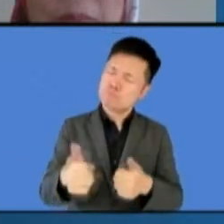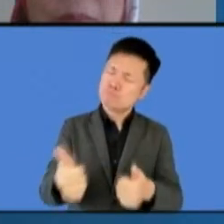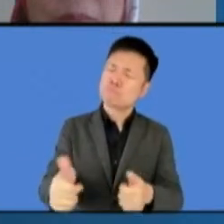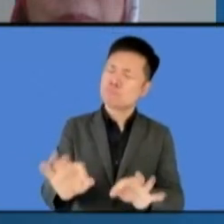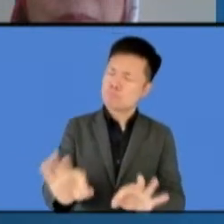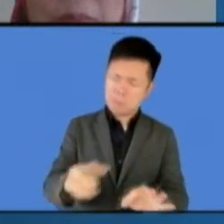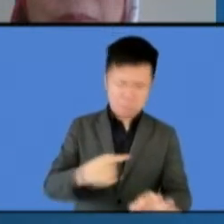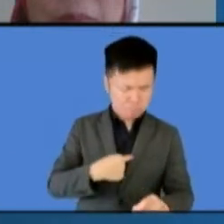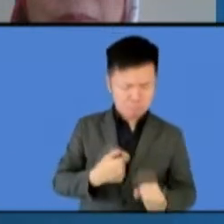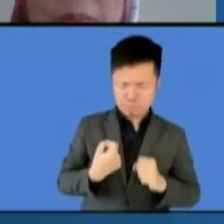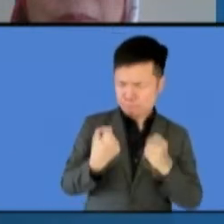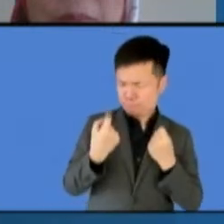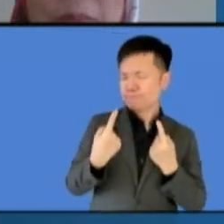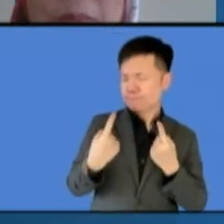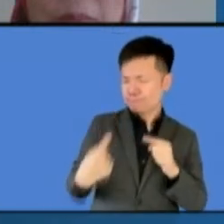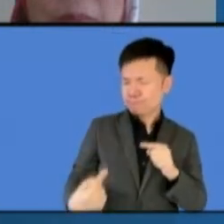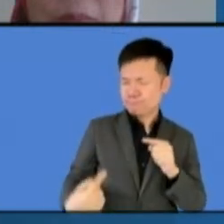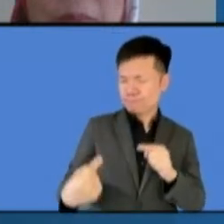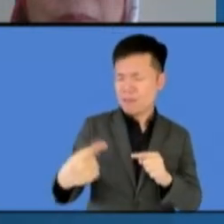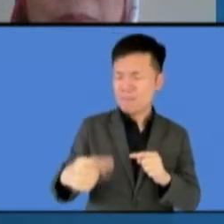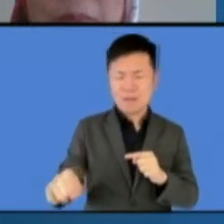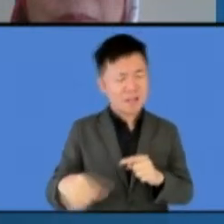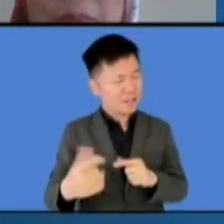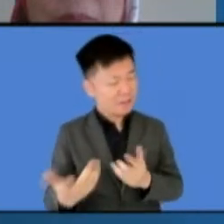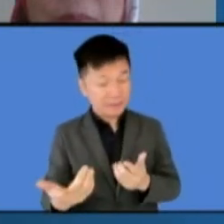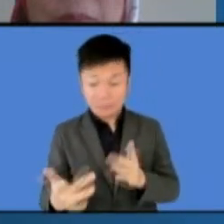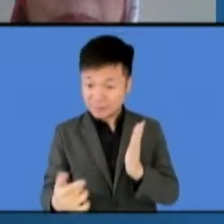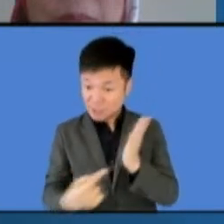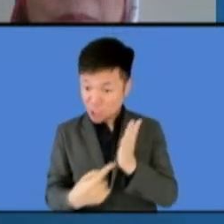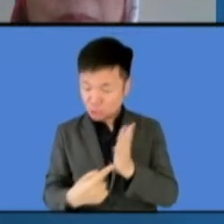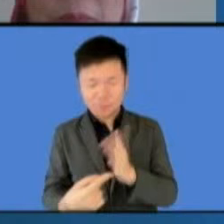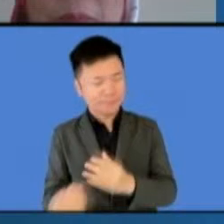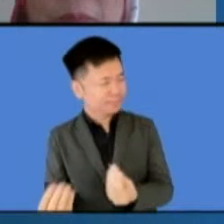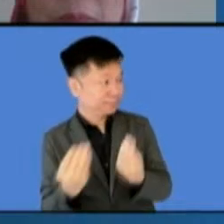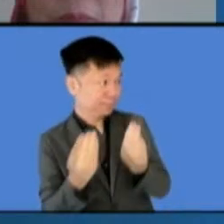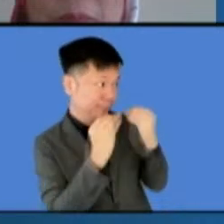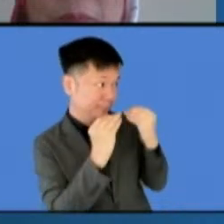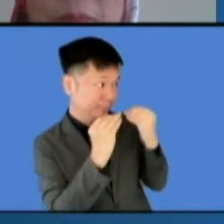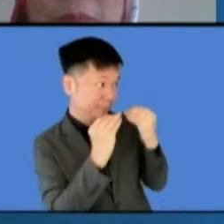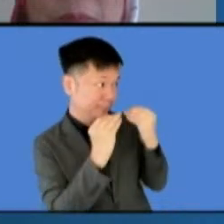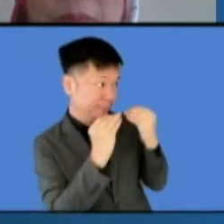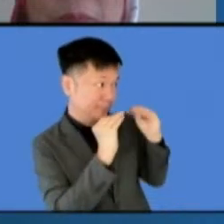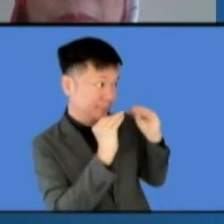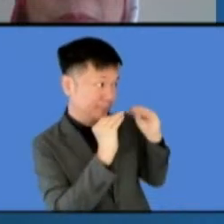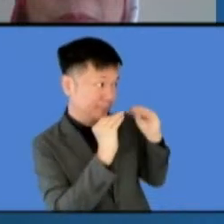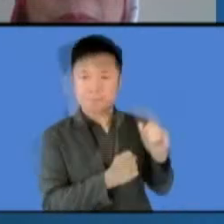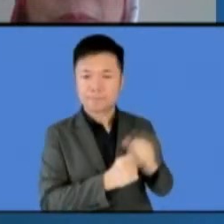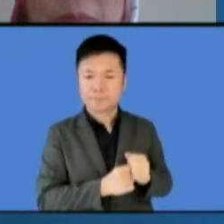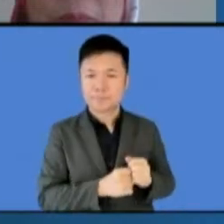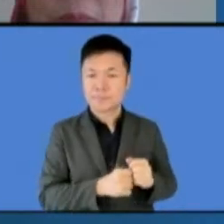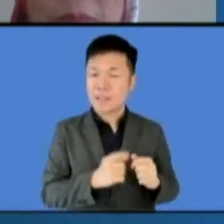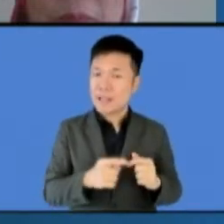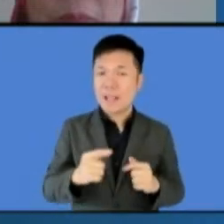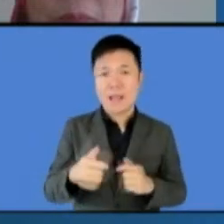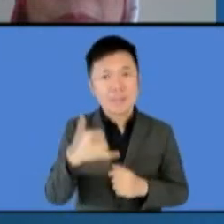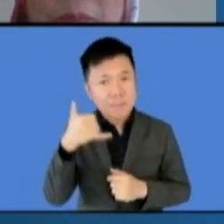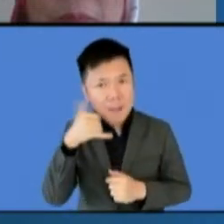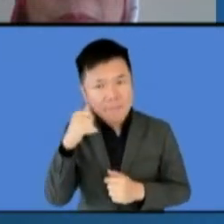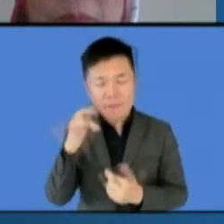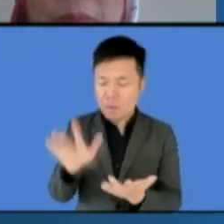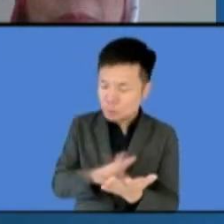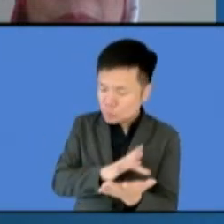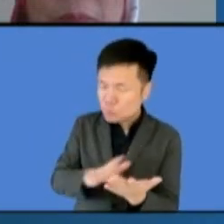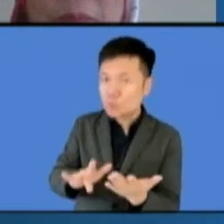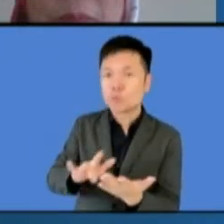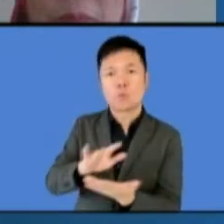people can address the digital divide by teaching older persons how to use digital tools like smartphones or social media, which will help